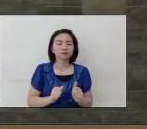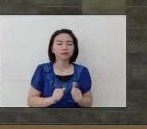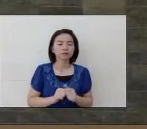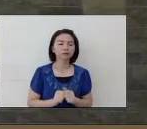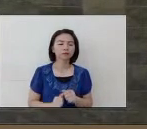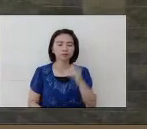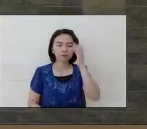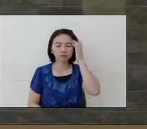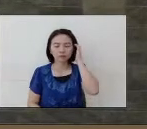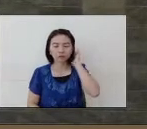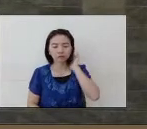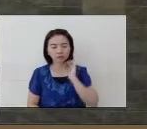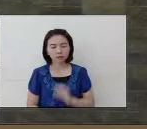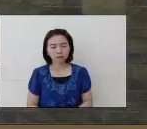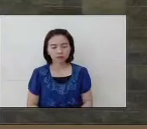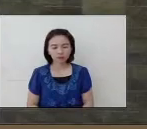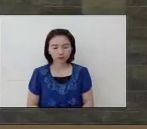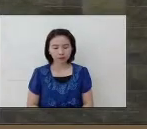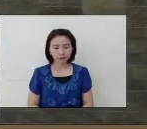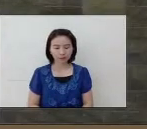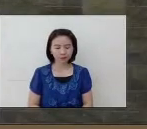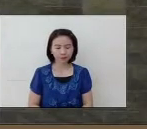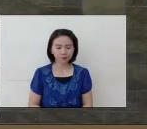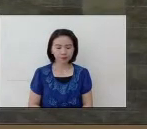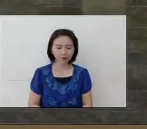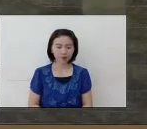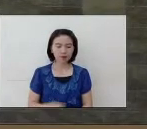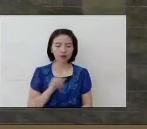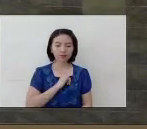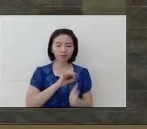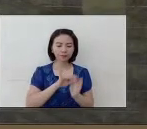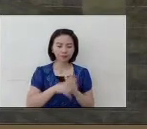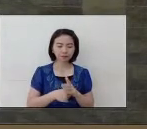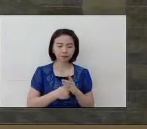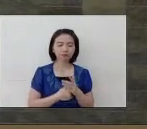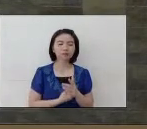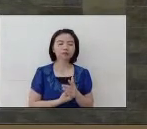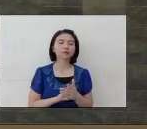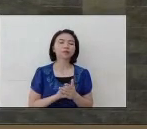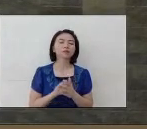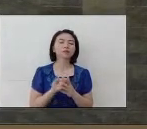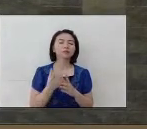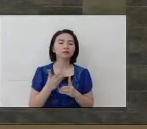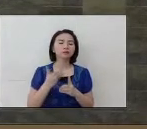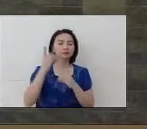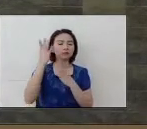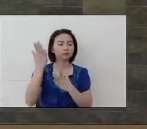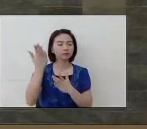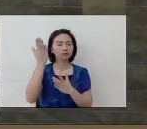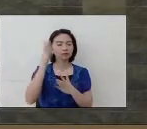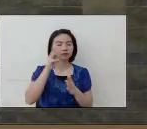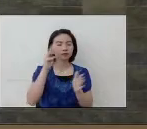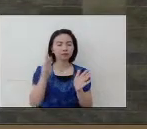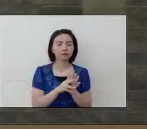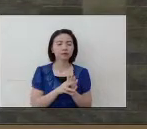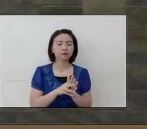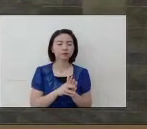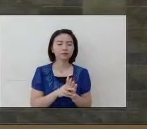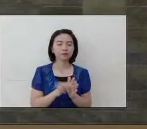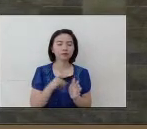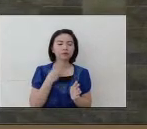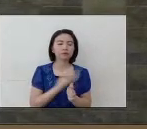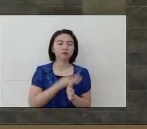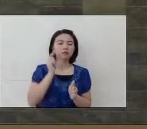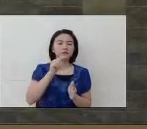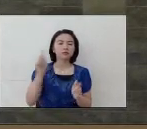I just conveyed your message to your people, O God. This is what we need. We need to